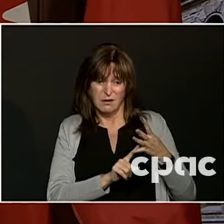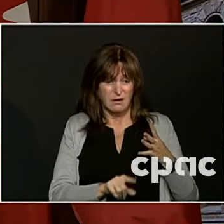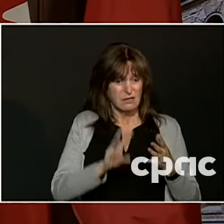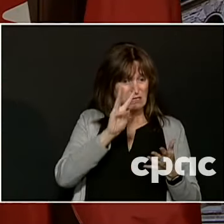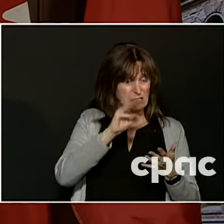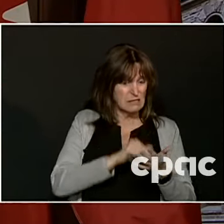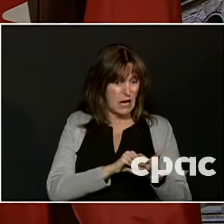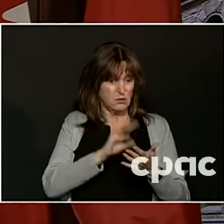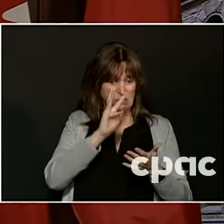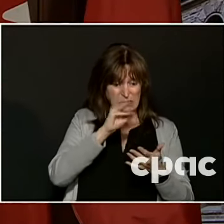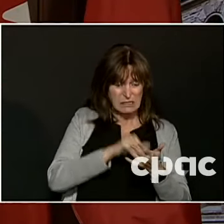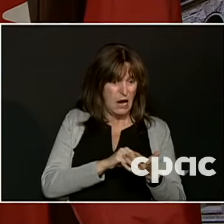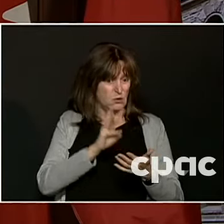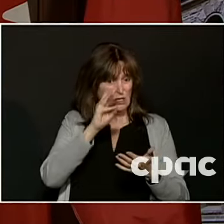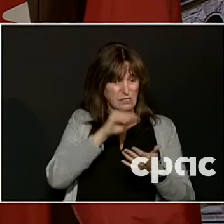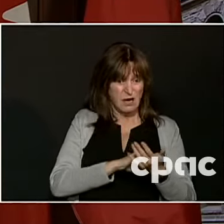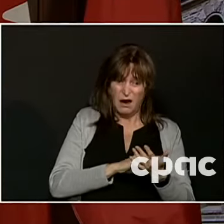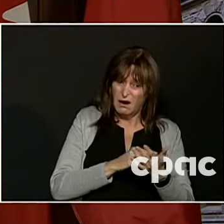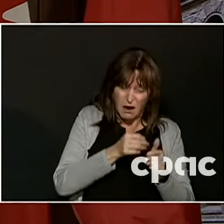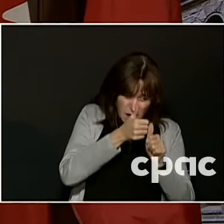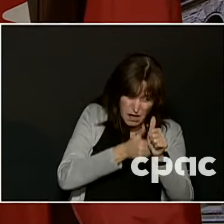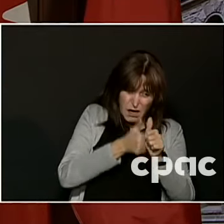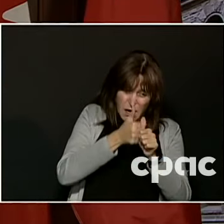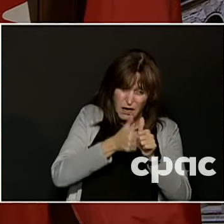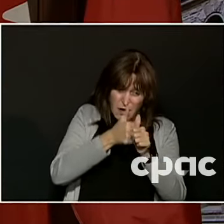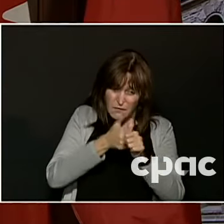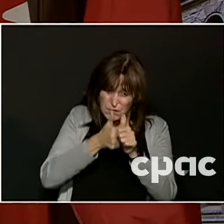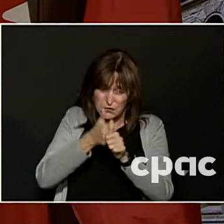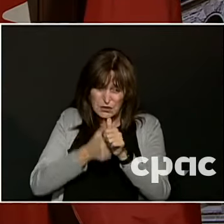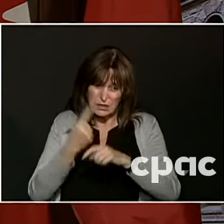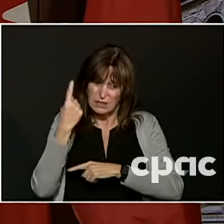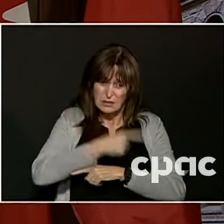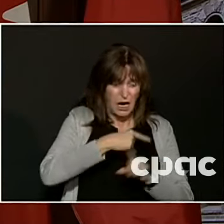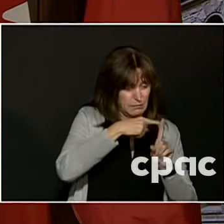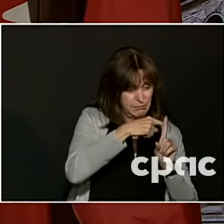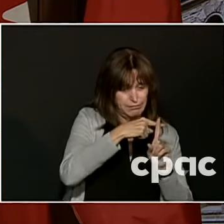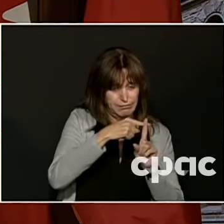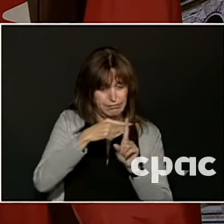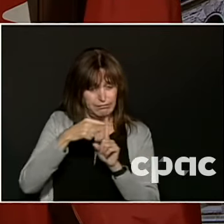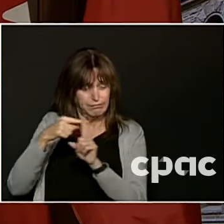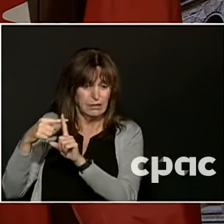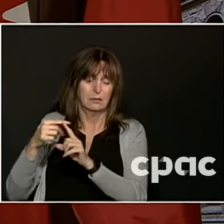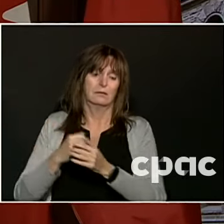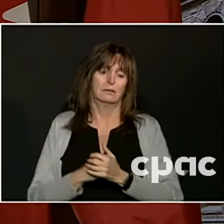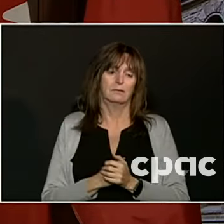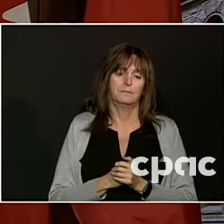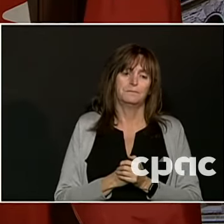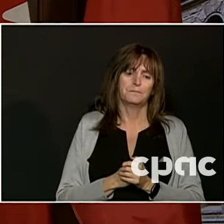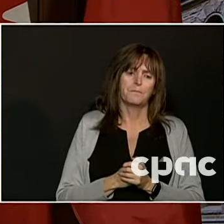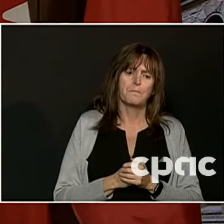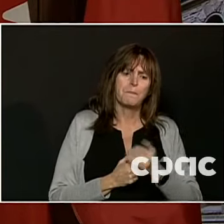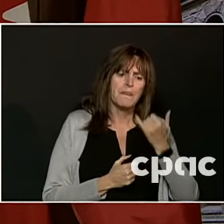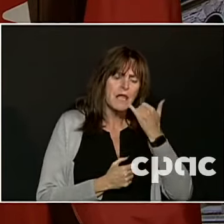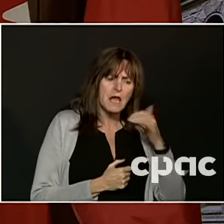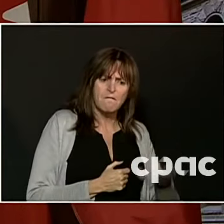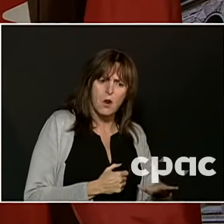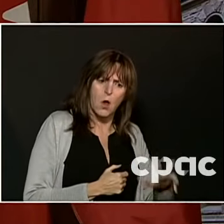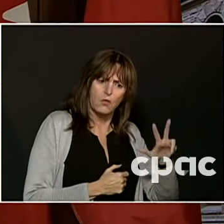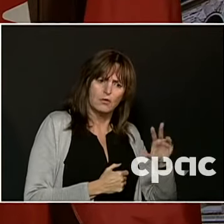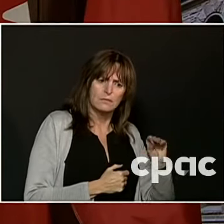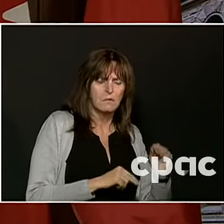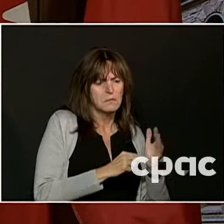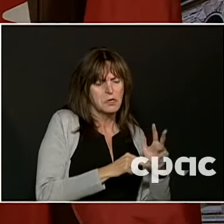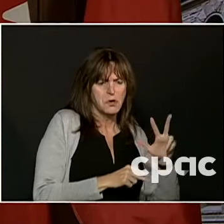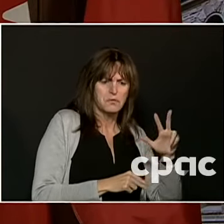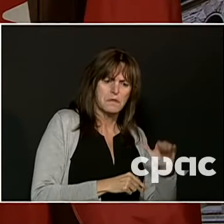3% where we would be between about 3,000 and 4,000 cases per day. So it's important to note that even small changes